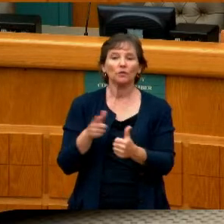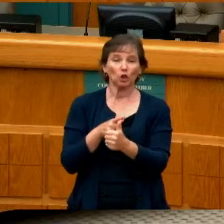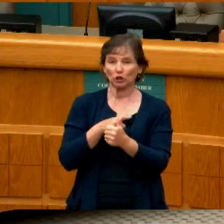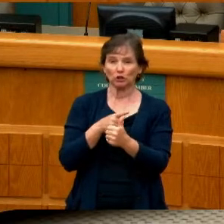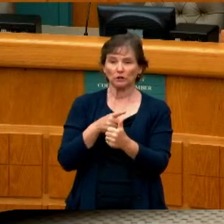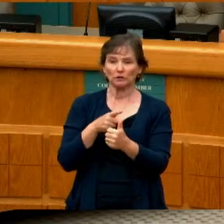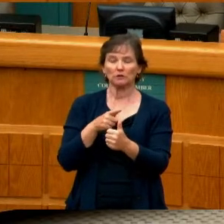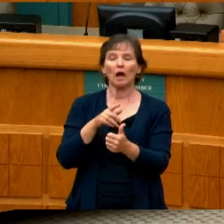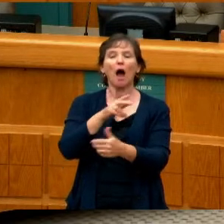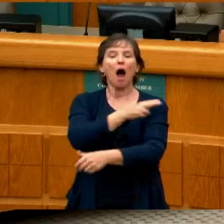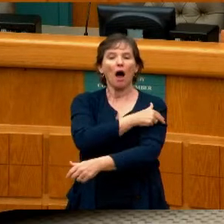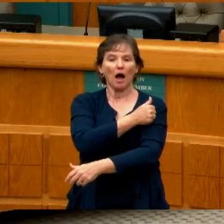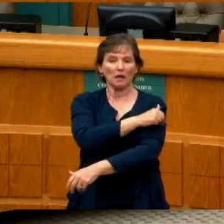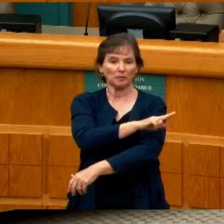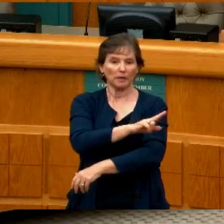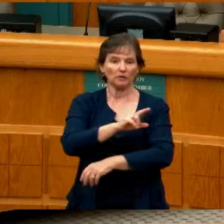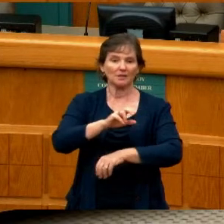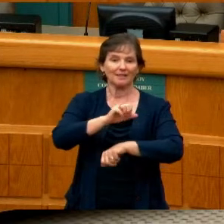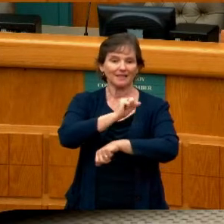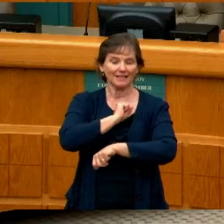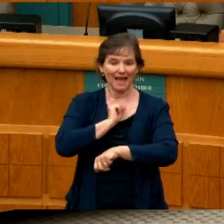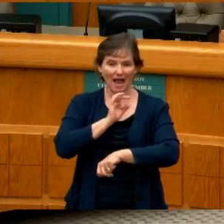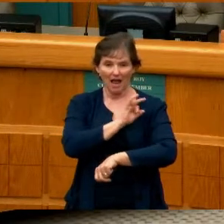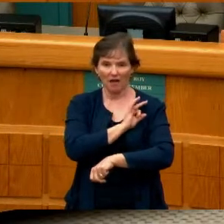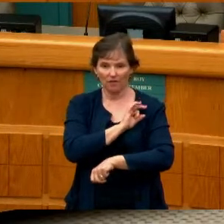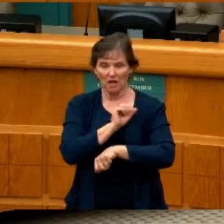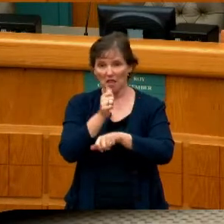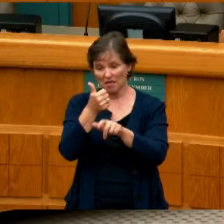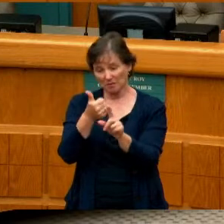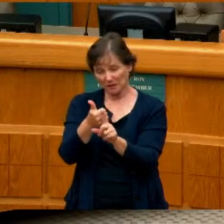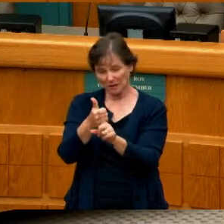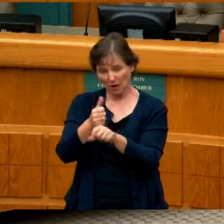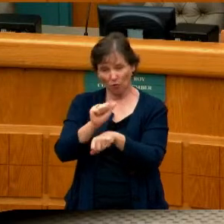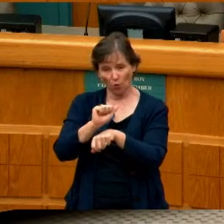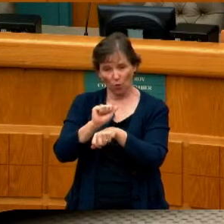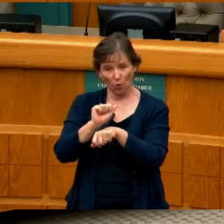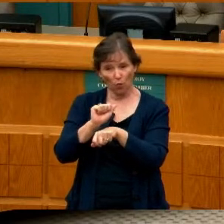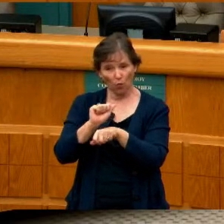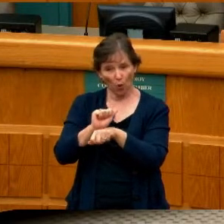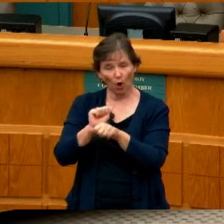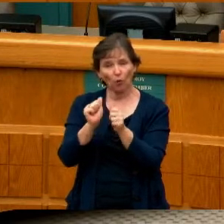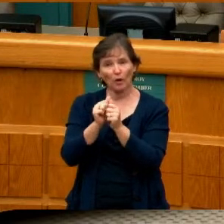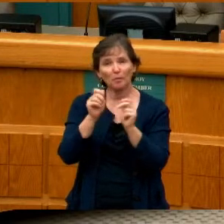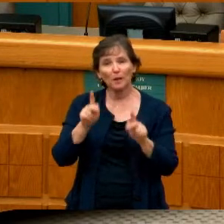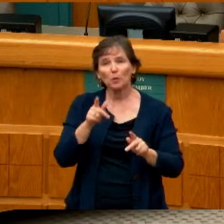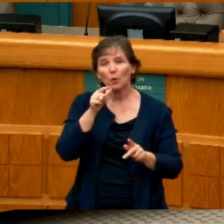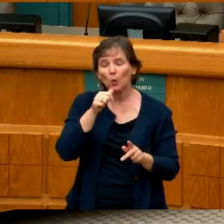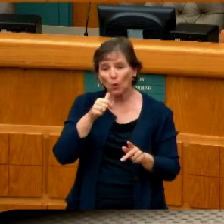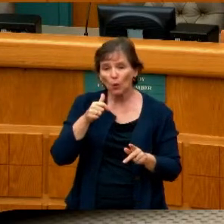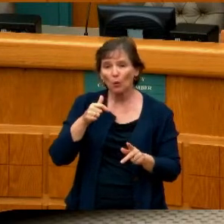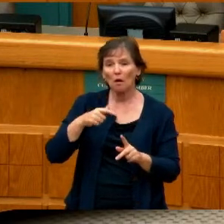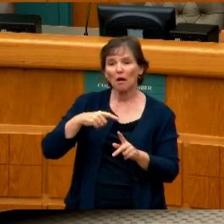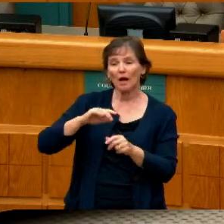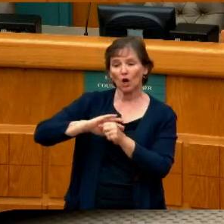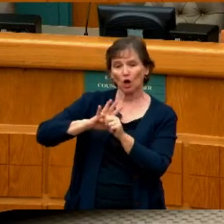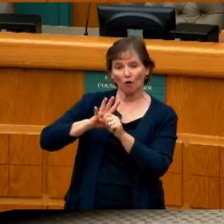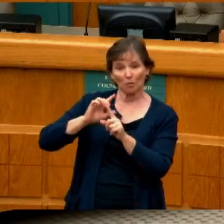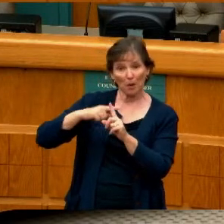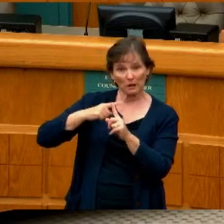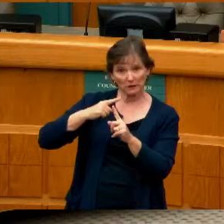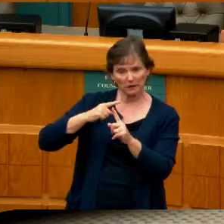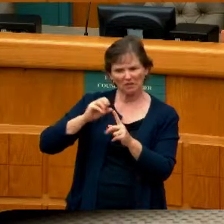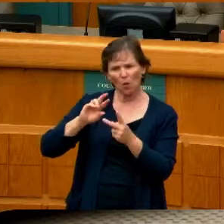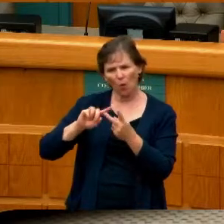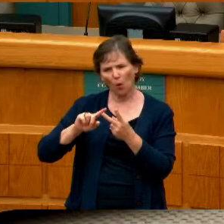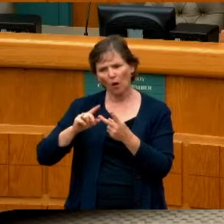1A, first tier. This is the group. Number 1, hospital staff working directly with patients who are